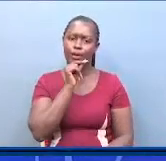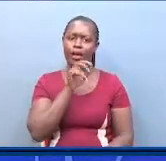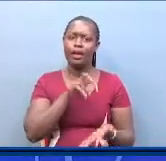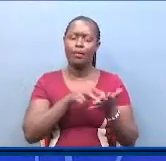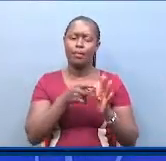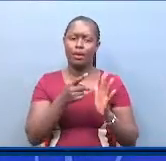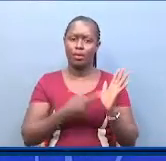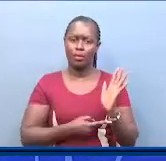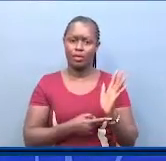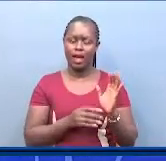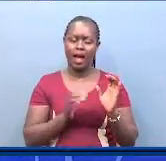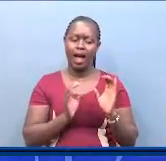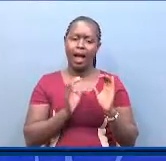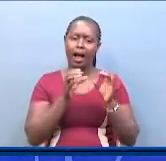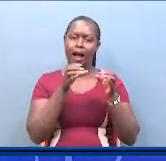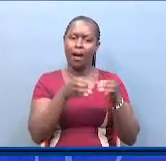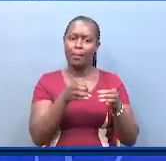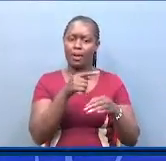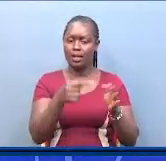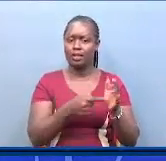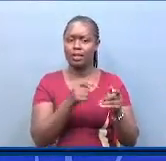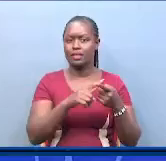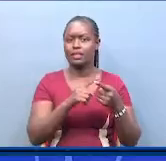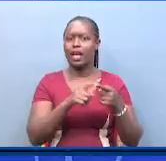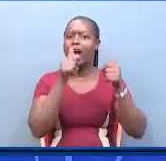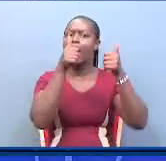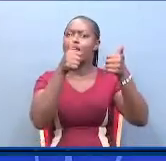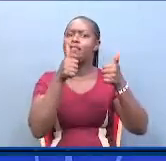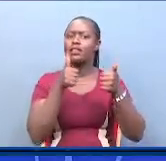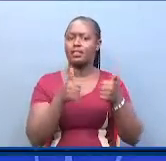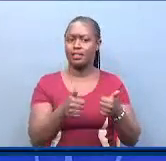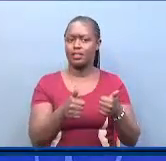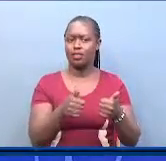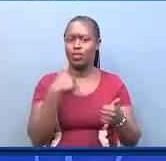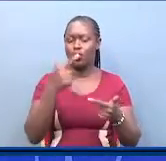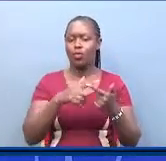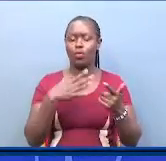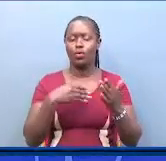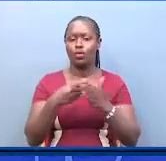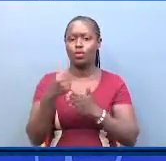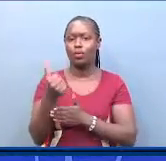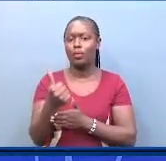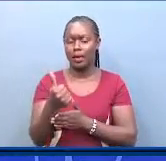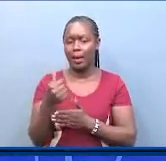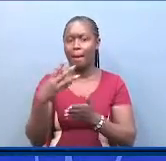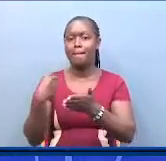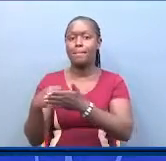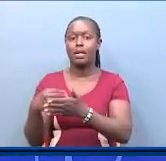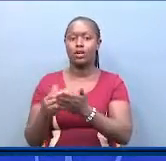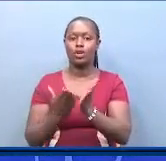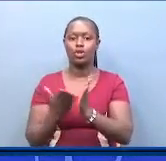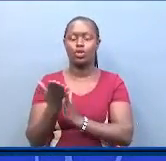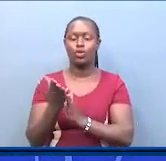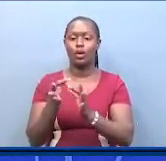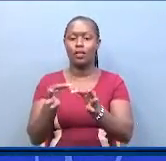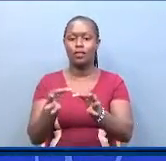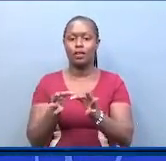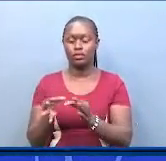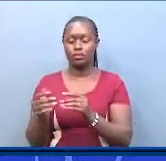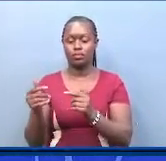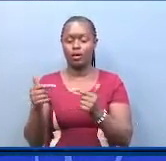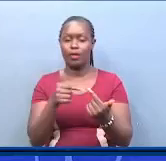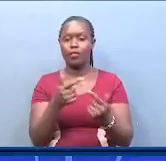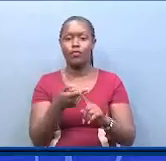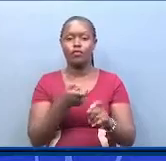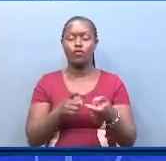of these companies are commercial merchants who want to pay bills through the financial acumen of Raila